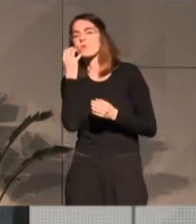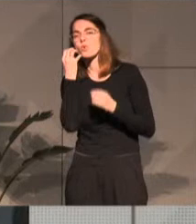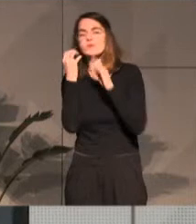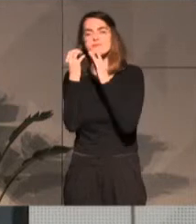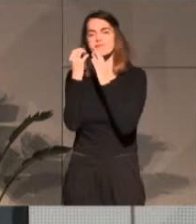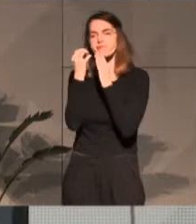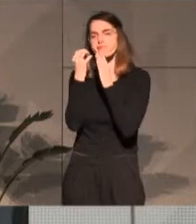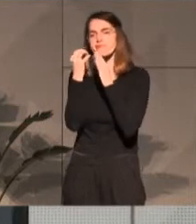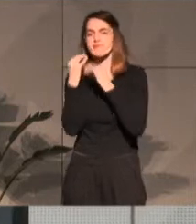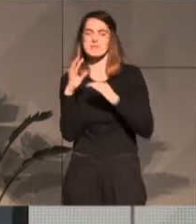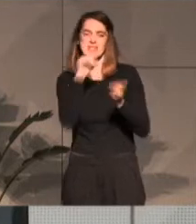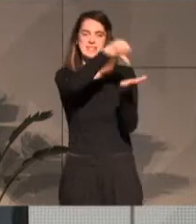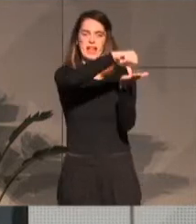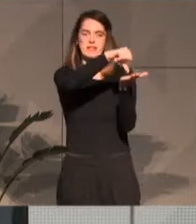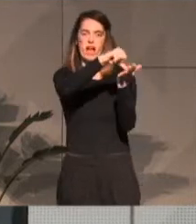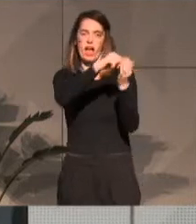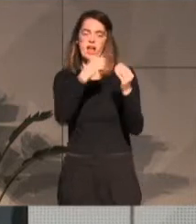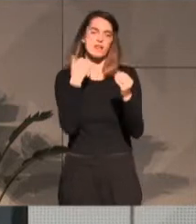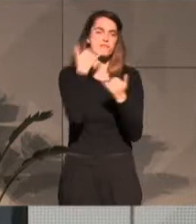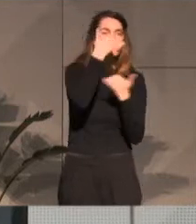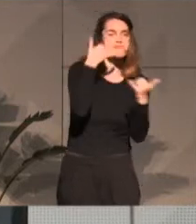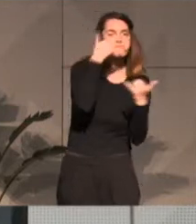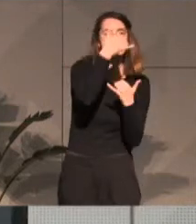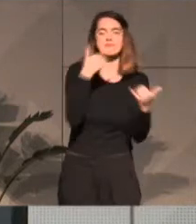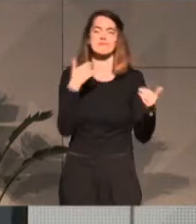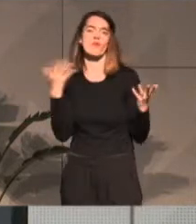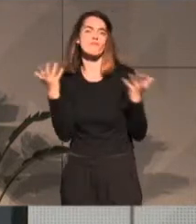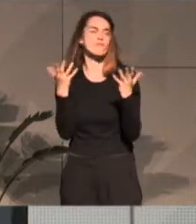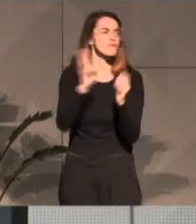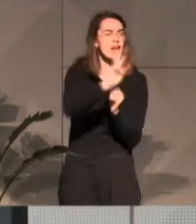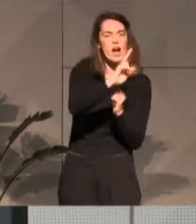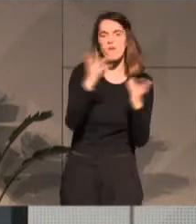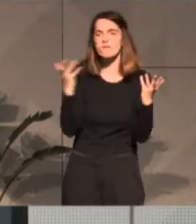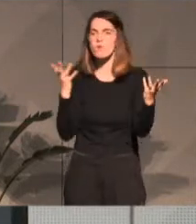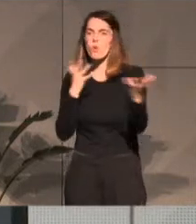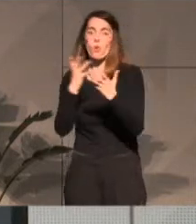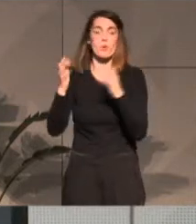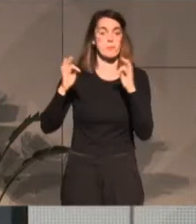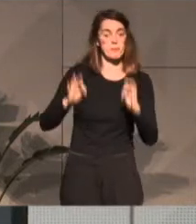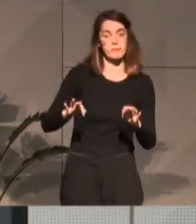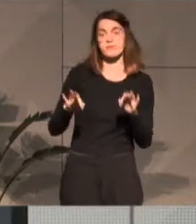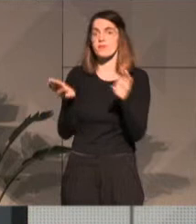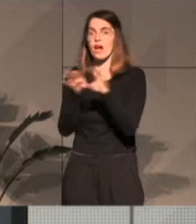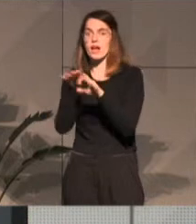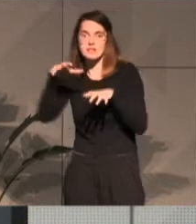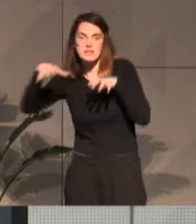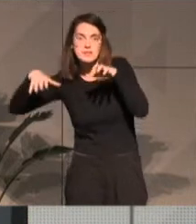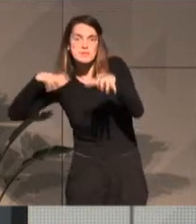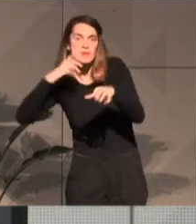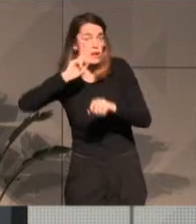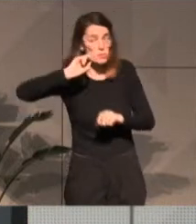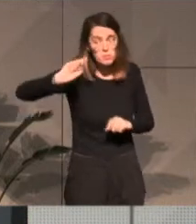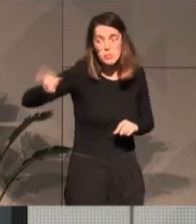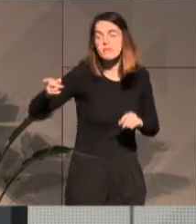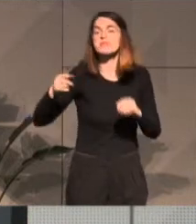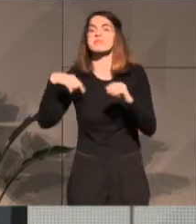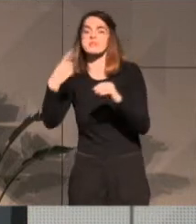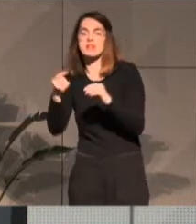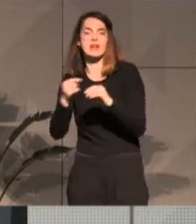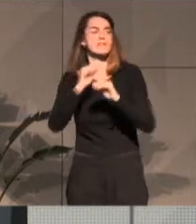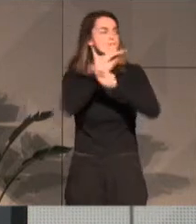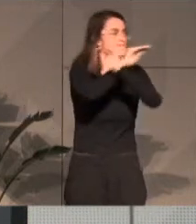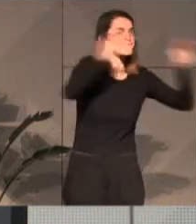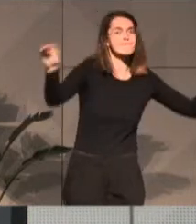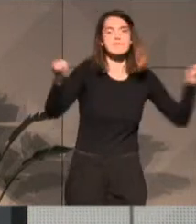it was done. People are connected via radio. They tell you where they are, and so that we know where people